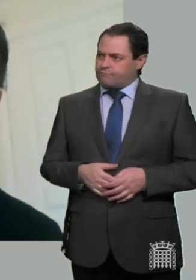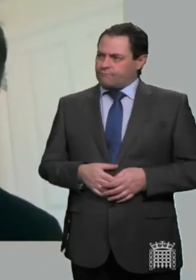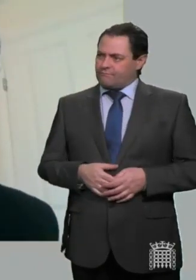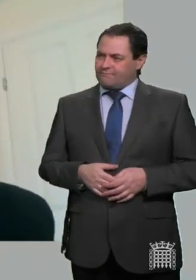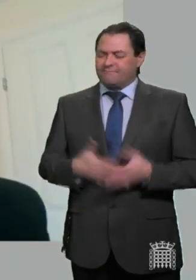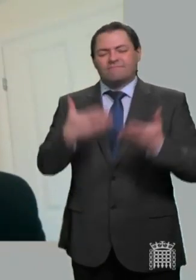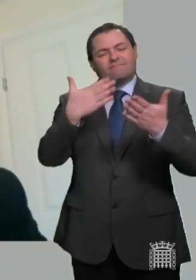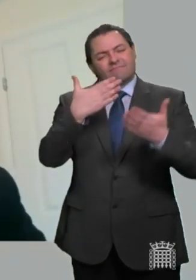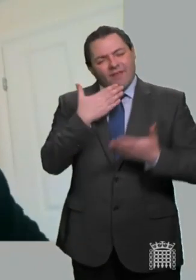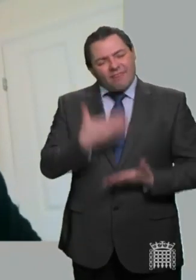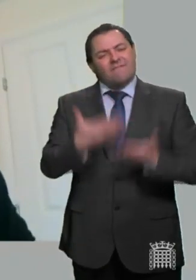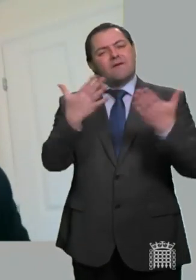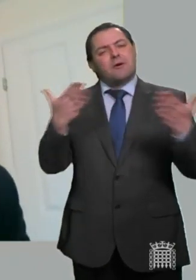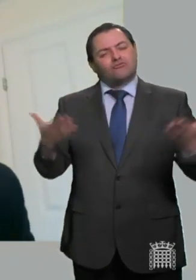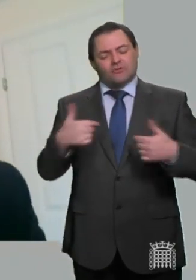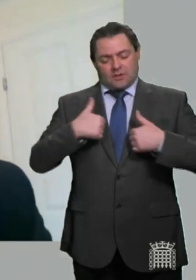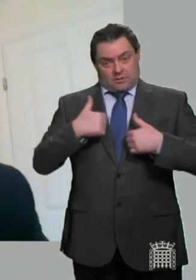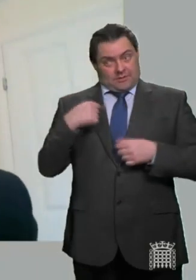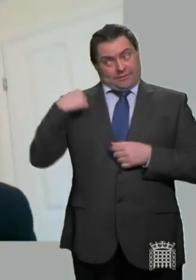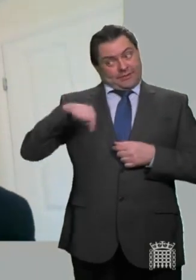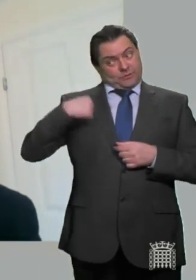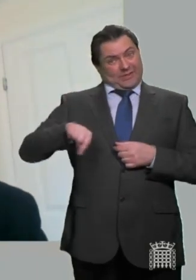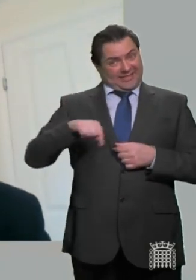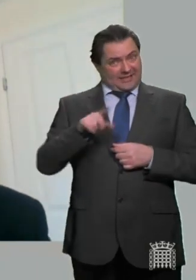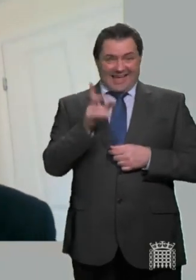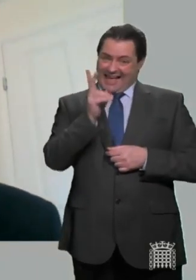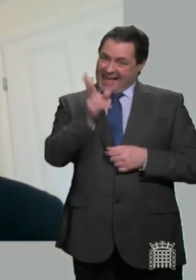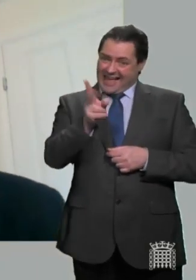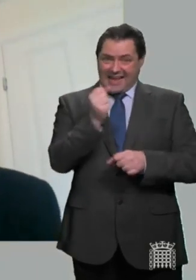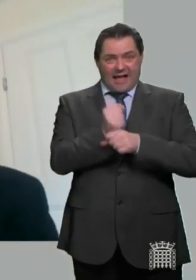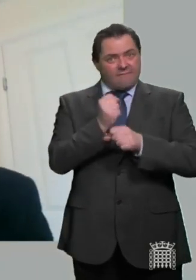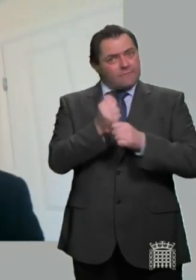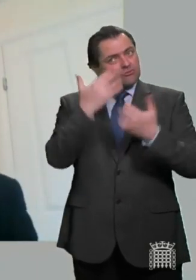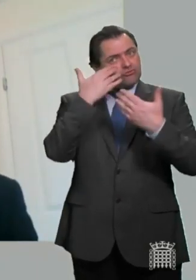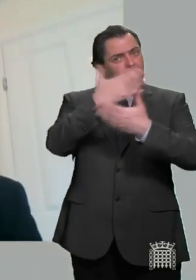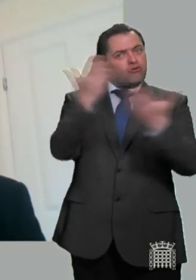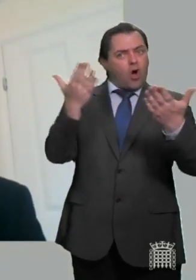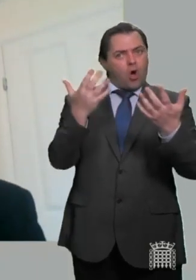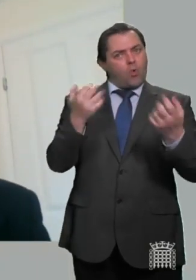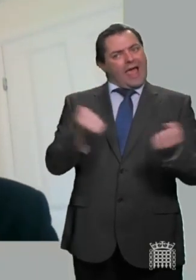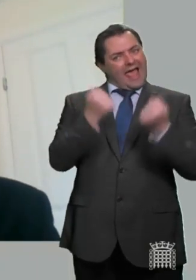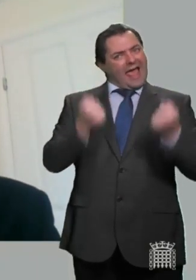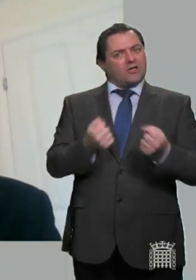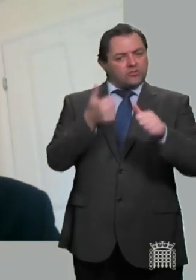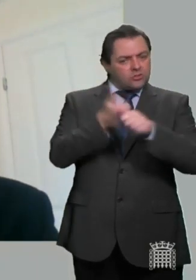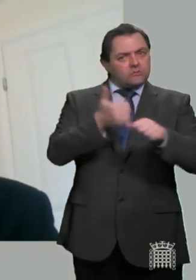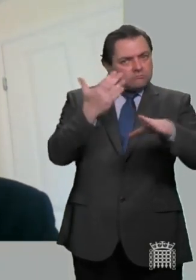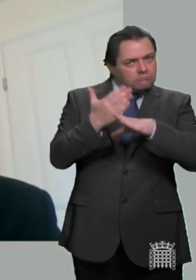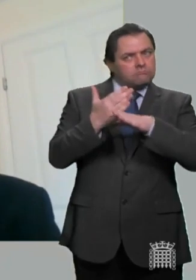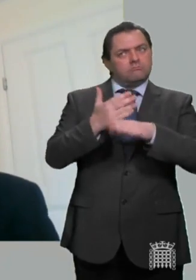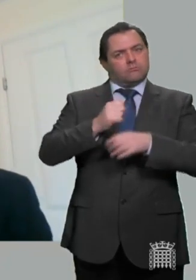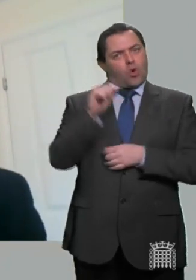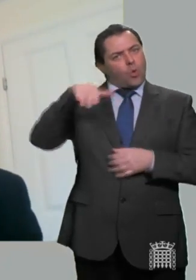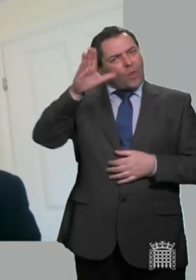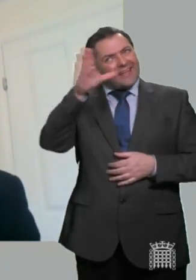Thank you very much, Mr Speaker. Only this week the government once again demonstrated its commitment to the energy industry, jobs in the north-east of Scotland